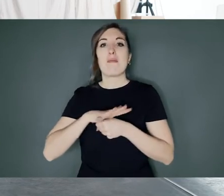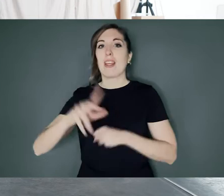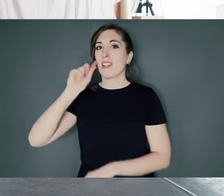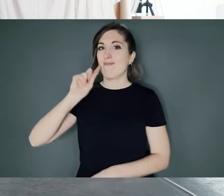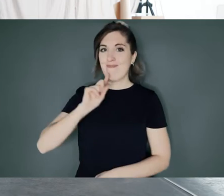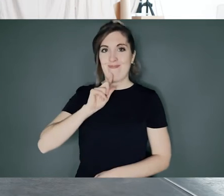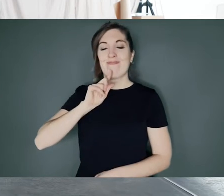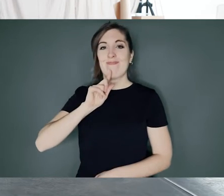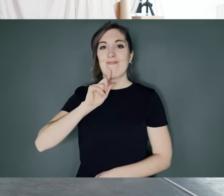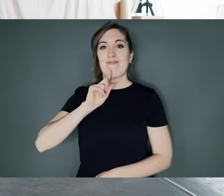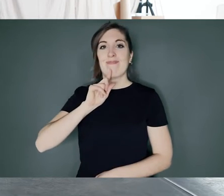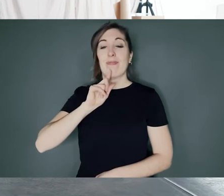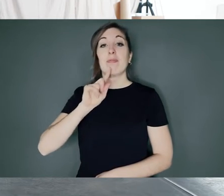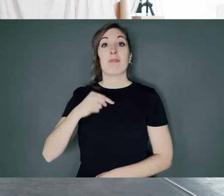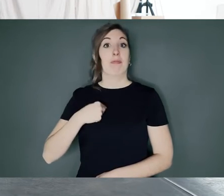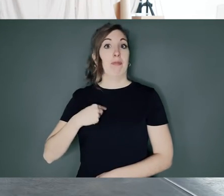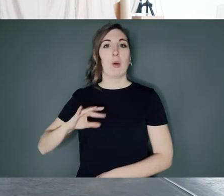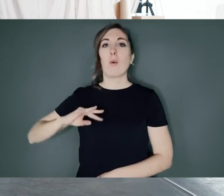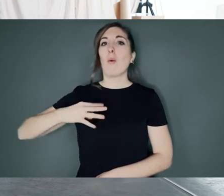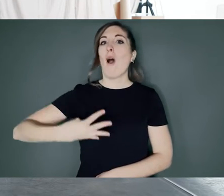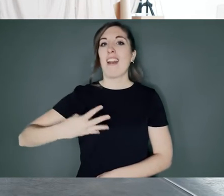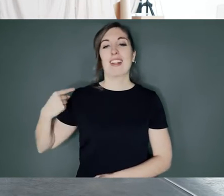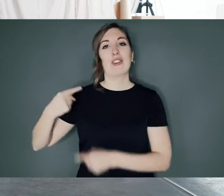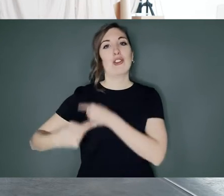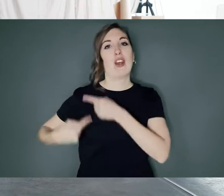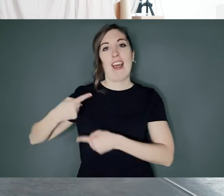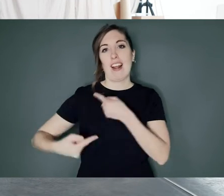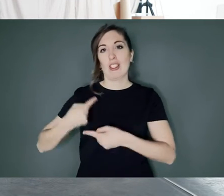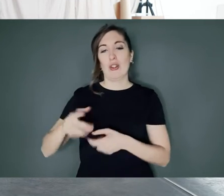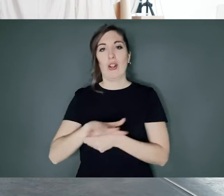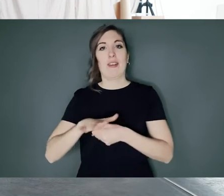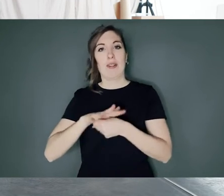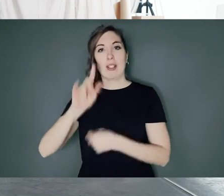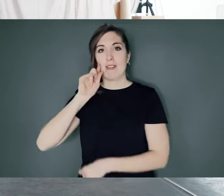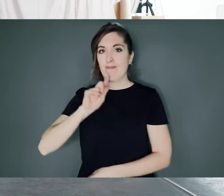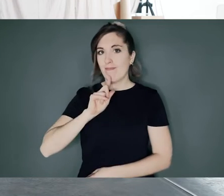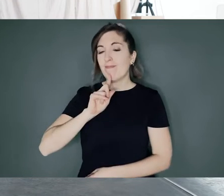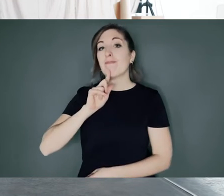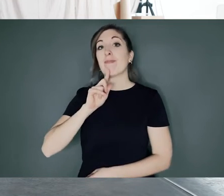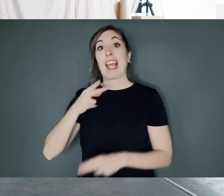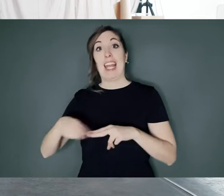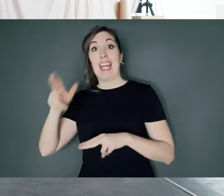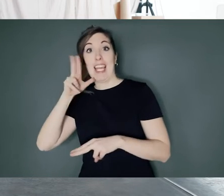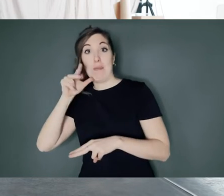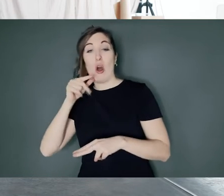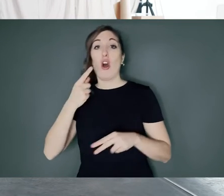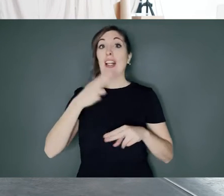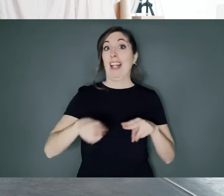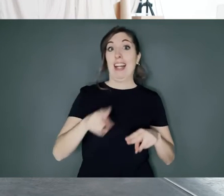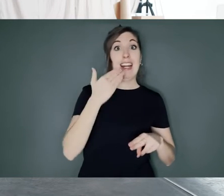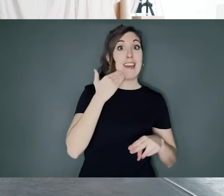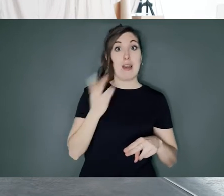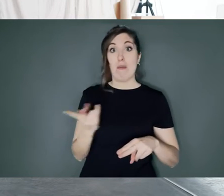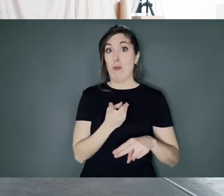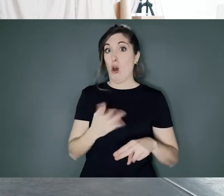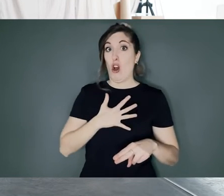Well, really, I'm from a deaf family. I'm fourth generation deaf family. My niece and